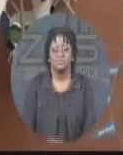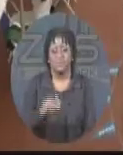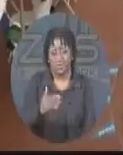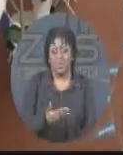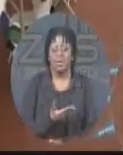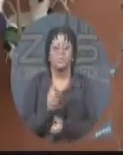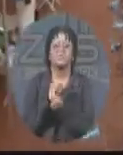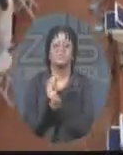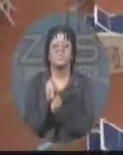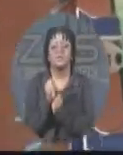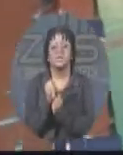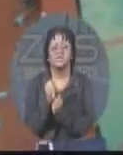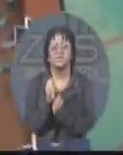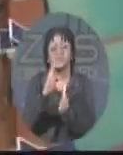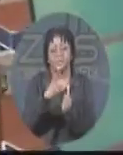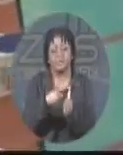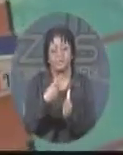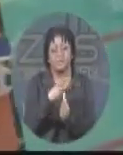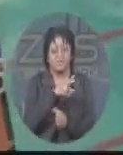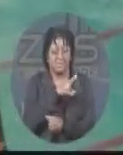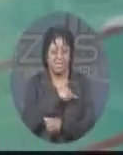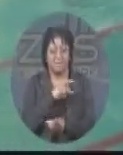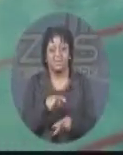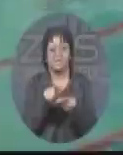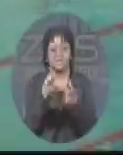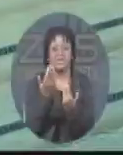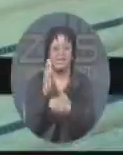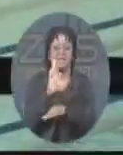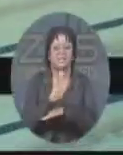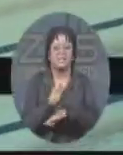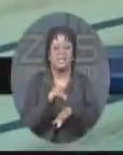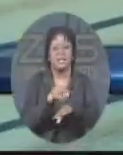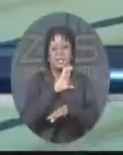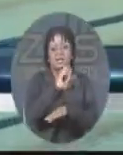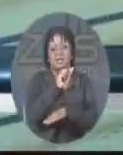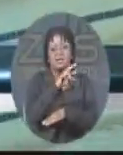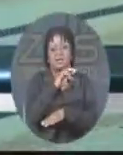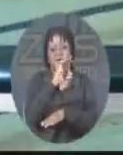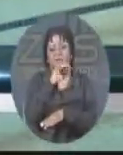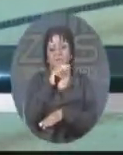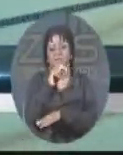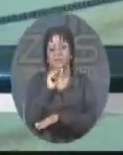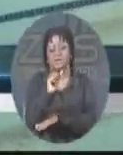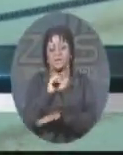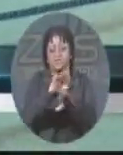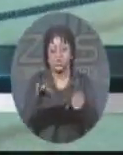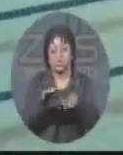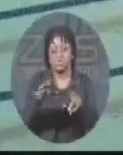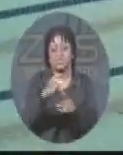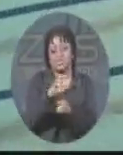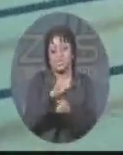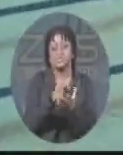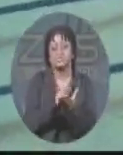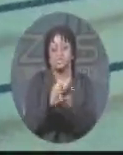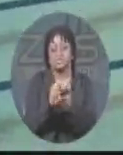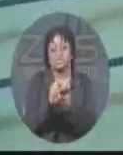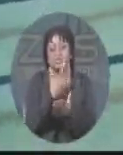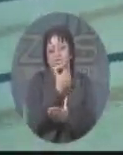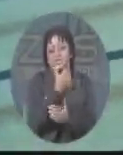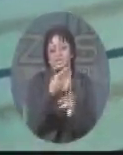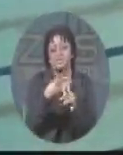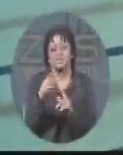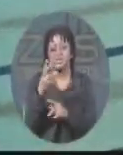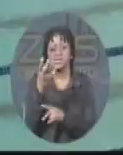Welcome to sports, everybody. The first set of medals handed out last night at the Carifta Swimming Championships. Let's start with the 13 to 17